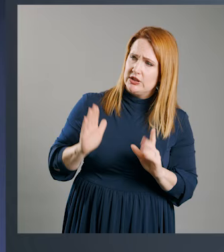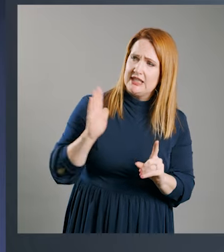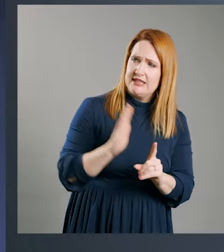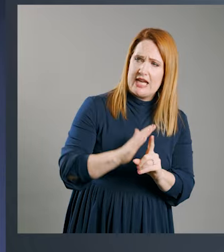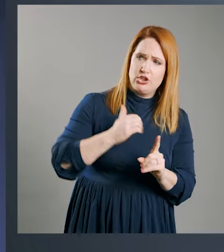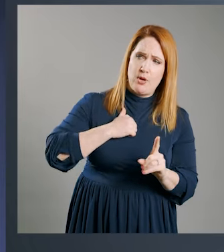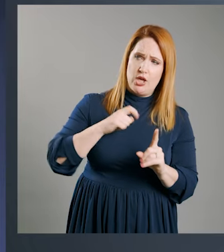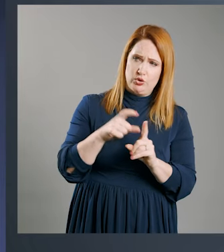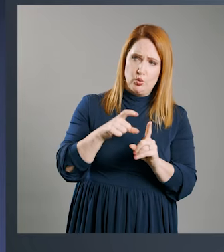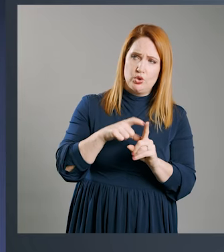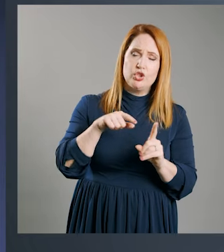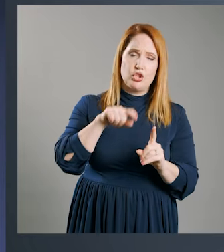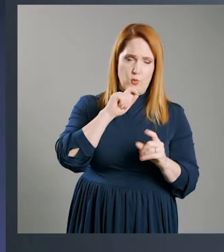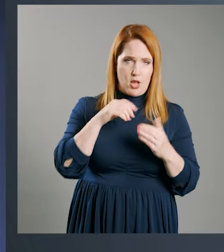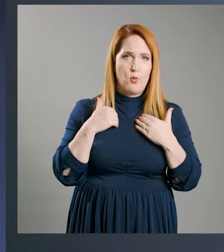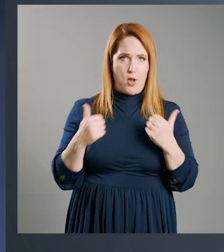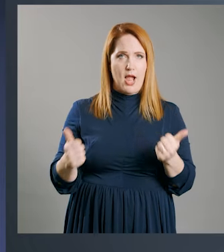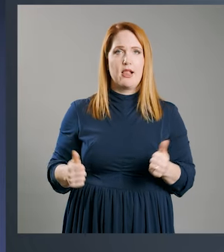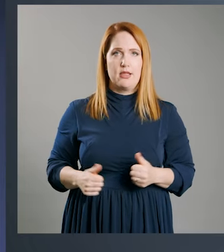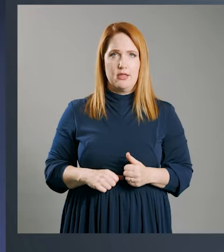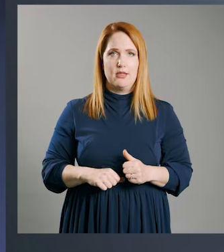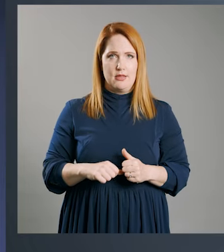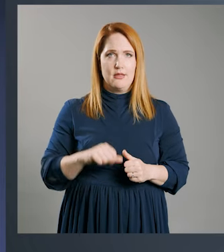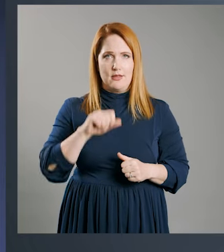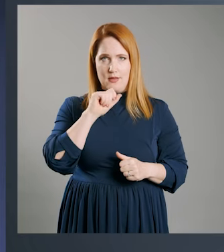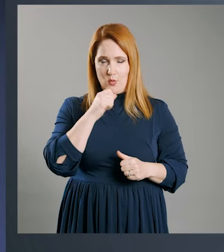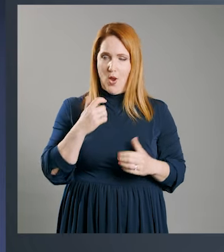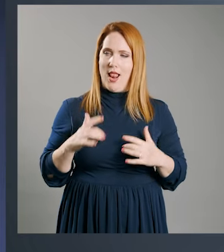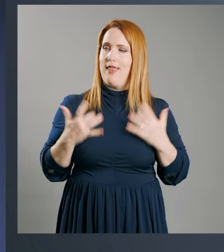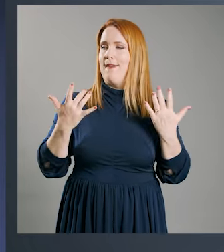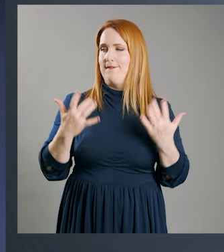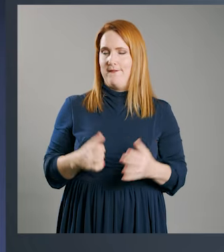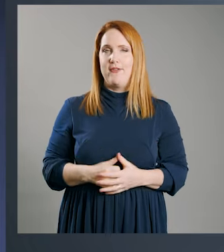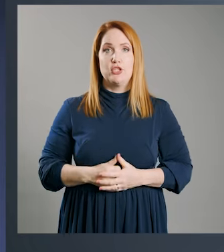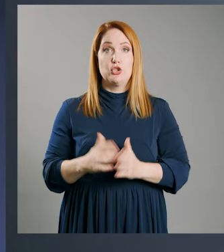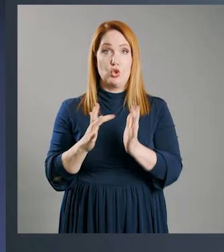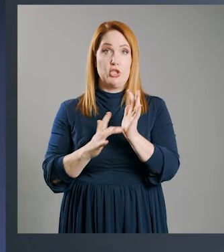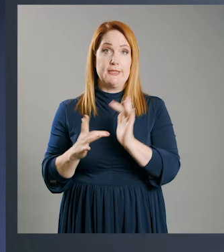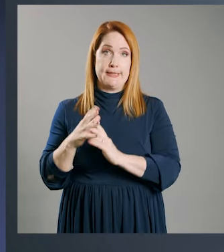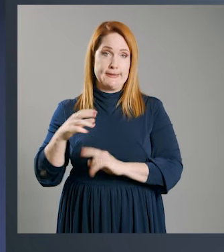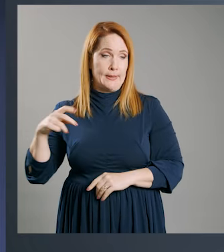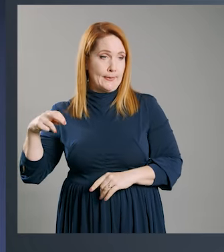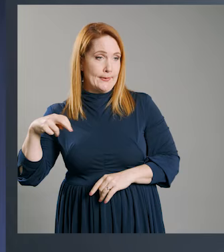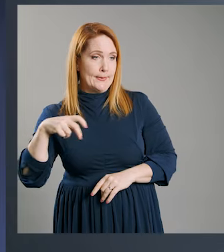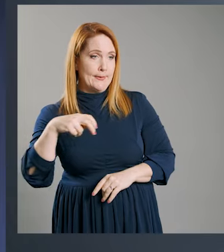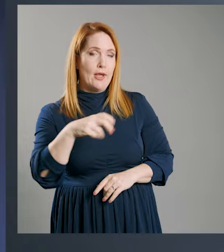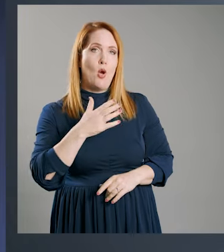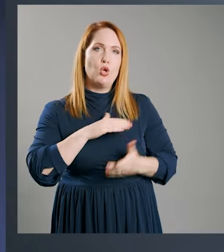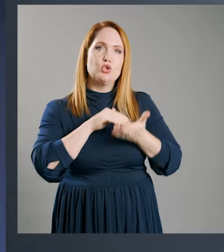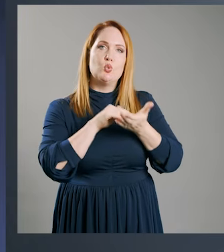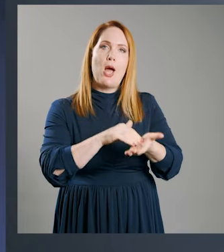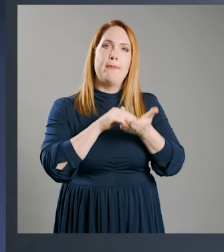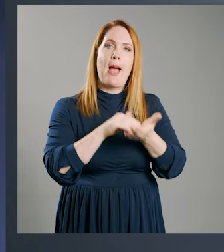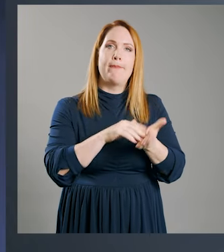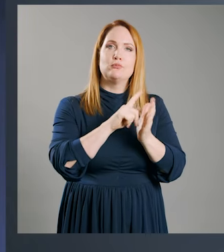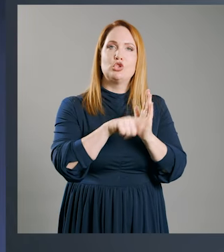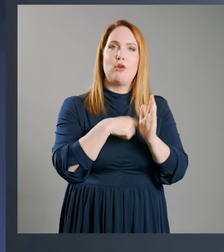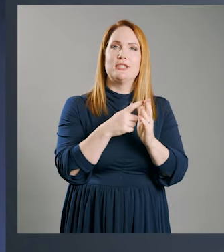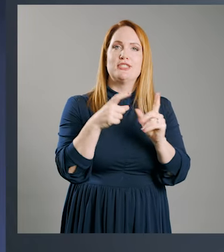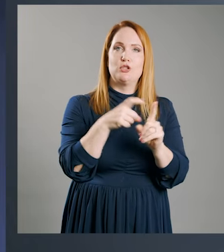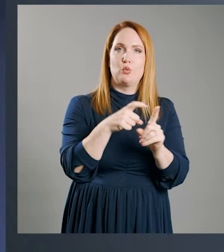to my house and touch my daughter, she will be made well. She will live. And so Jesus is on his way to heal Jairus's